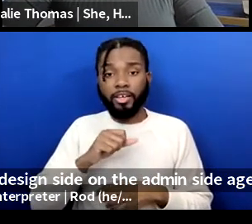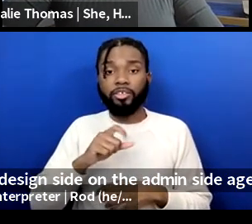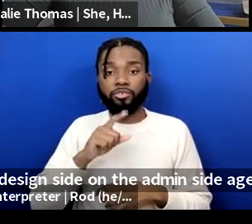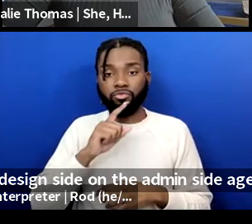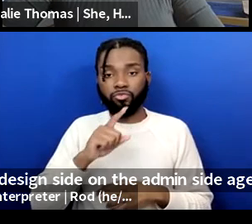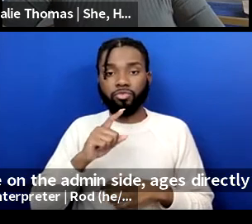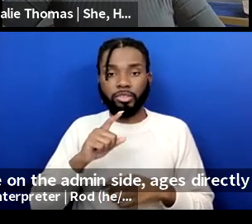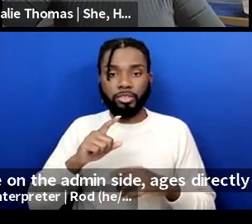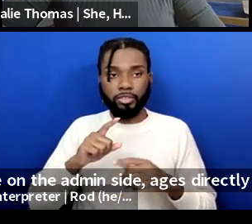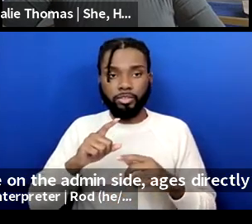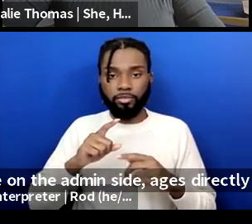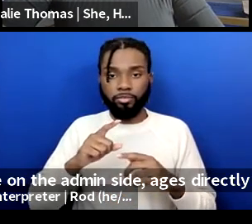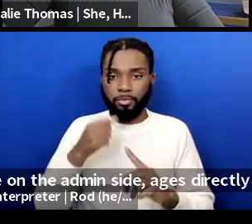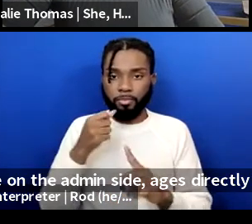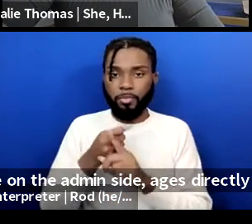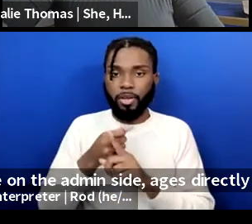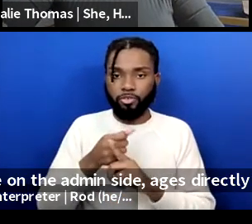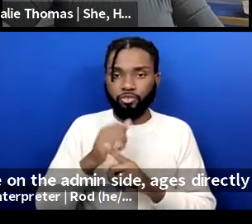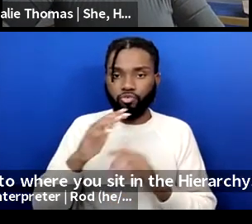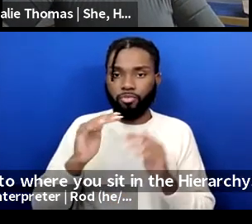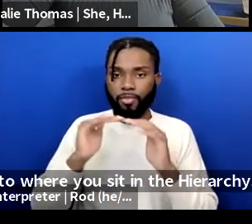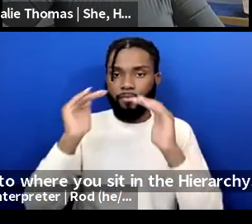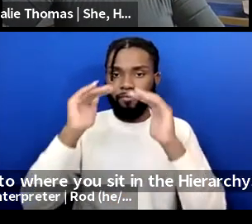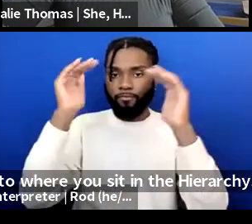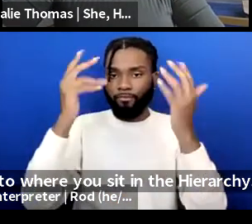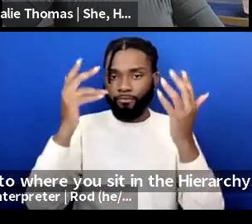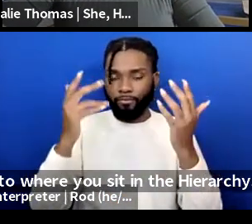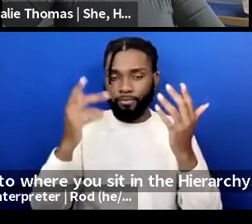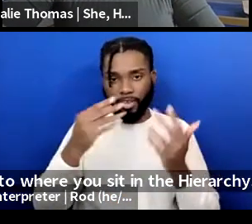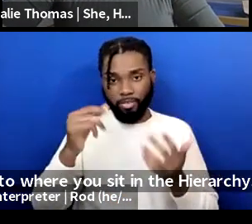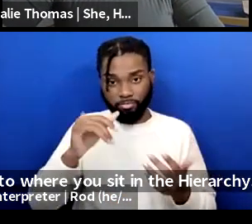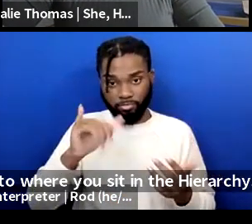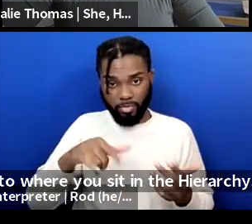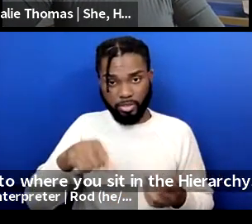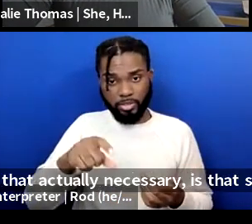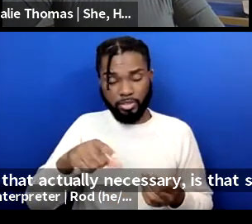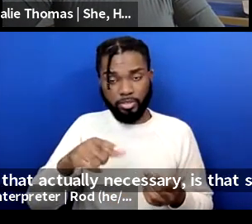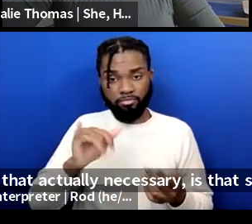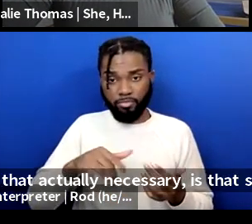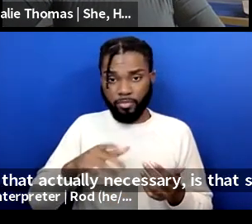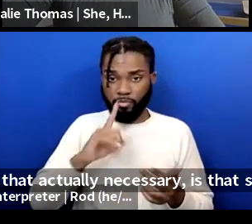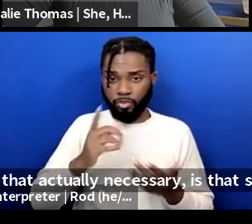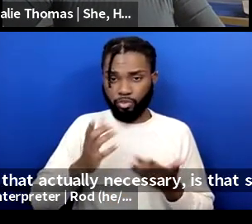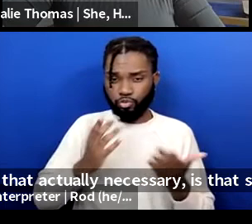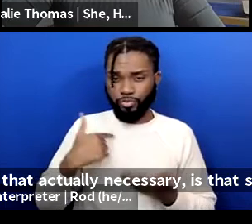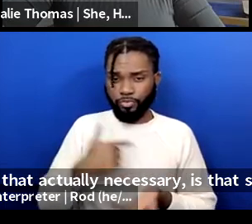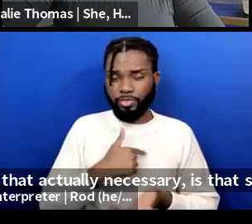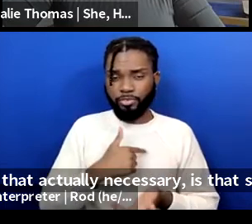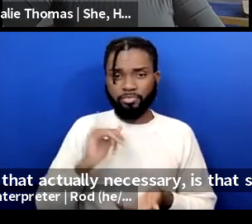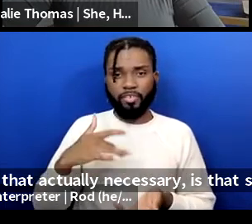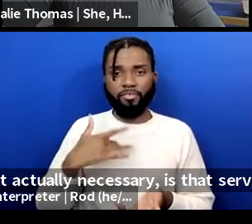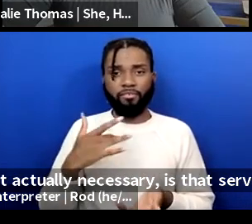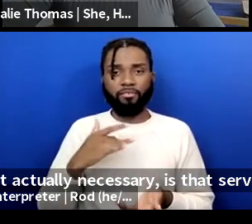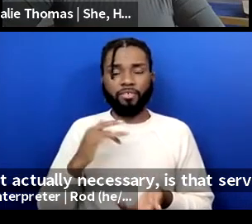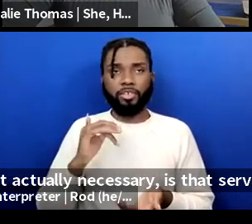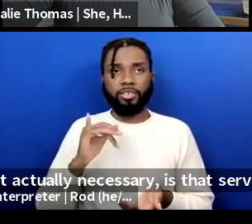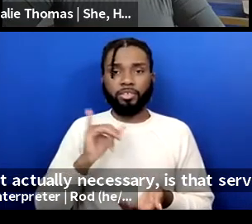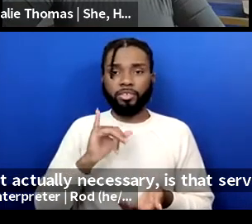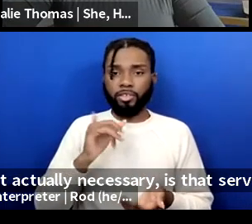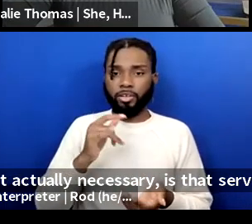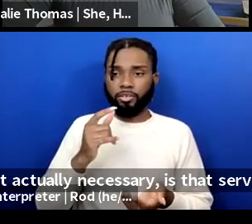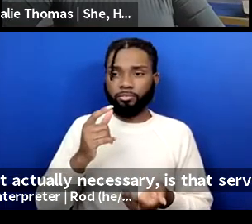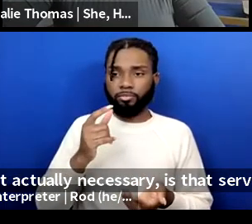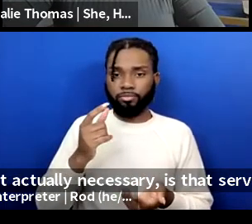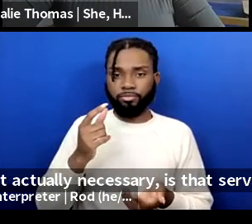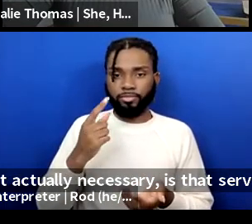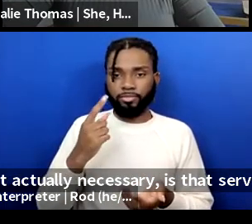sit in the hierarchy. And is that actually necessary? Is that serving us? Like that feels so at the heart of what we're consistently getting